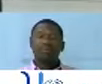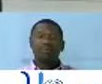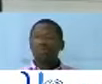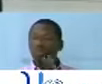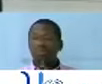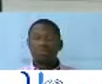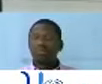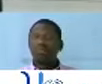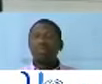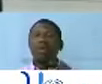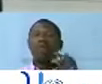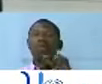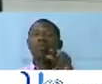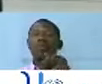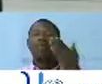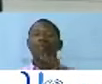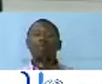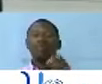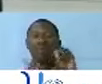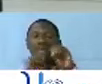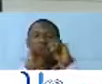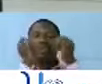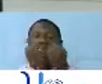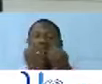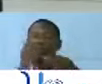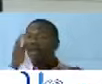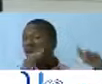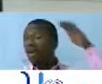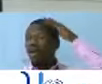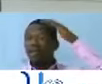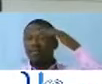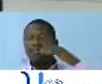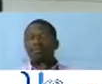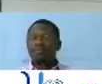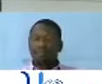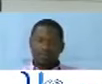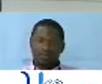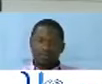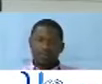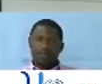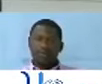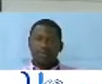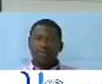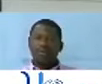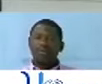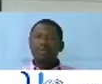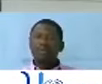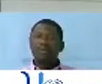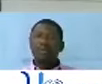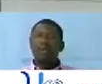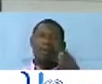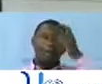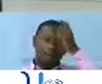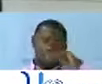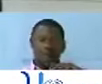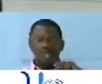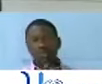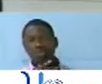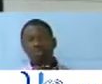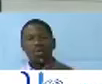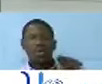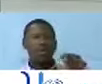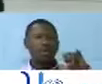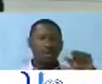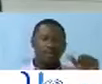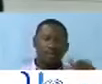It's a directive. The authorities, the police or the NIA, would carry out these orders